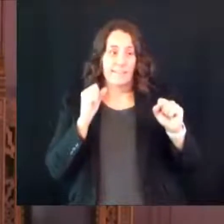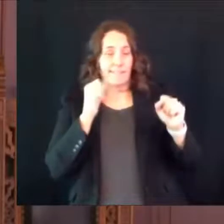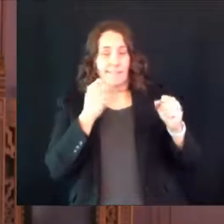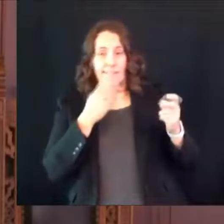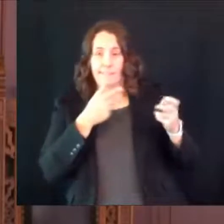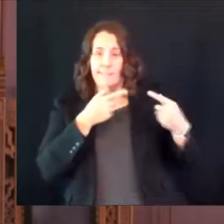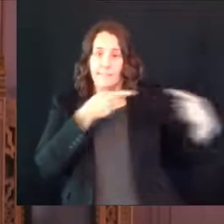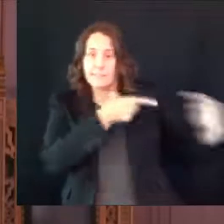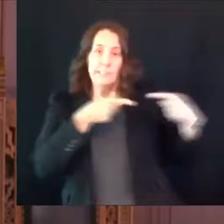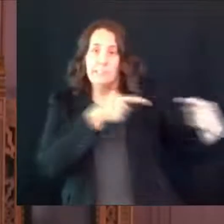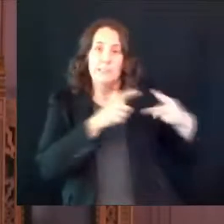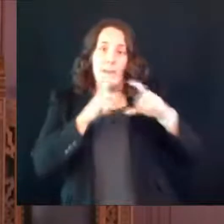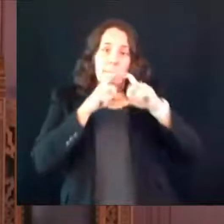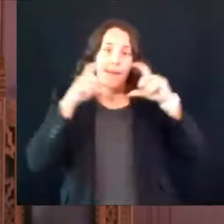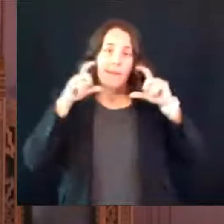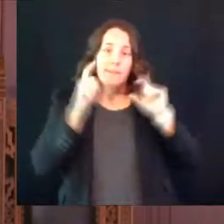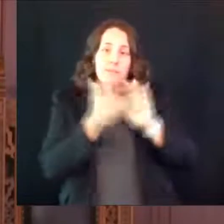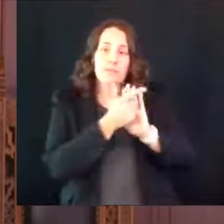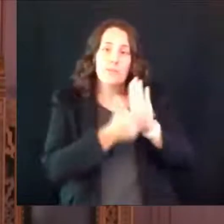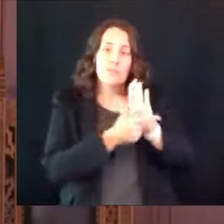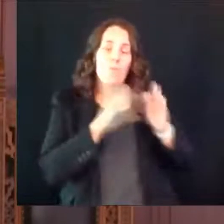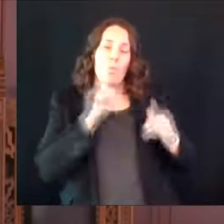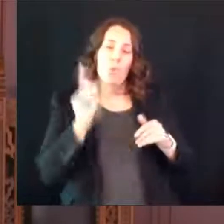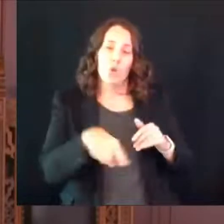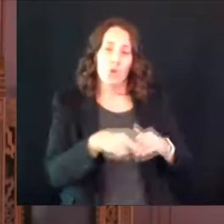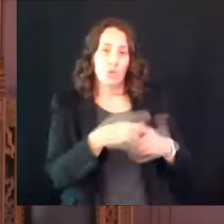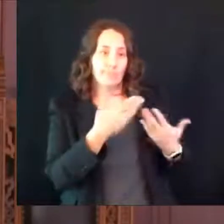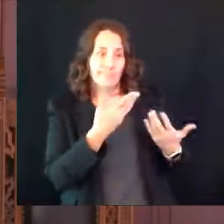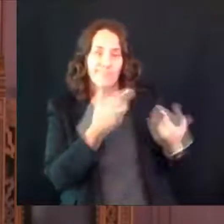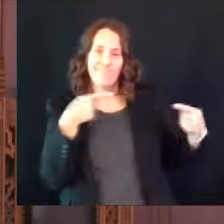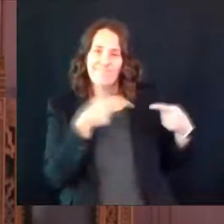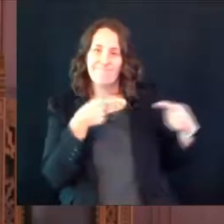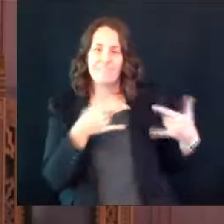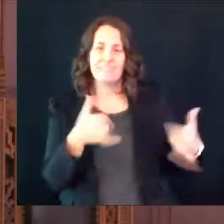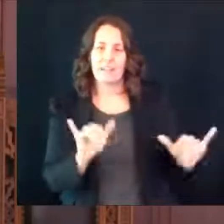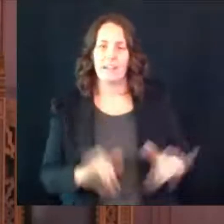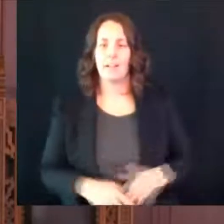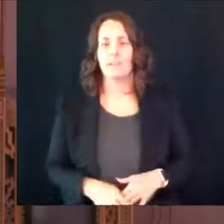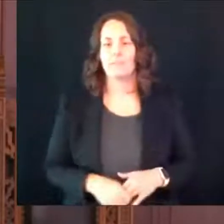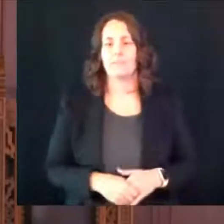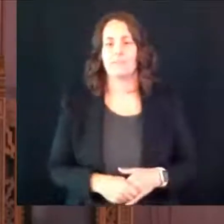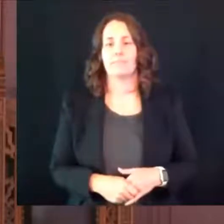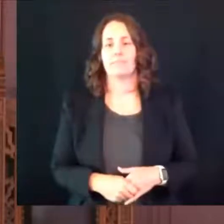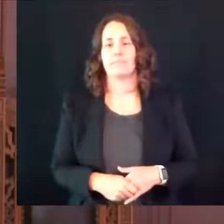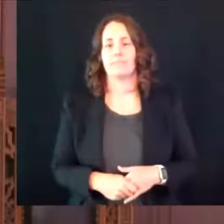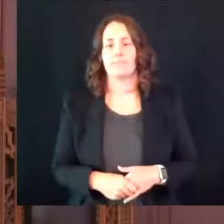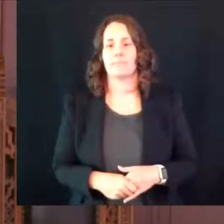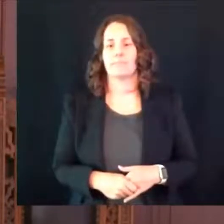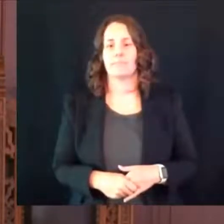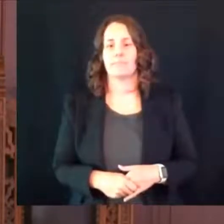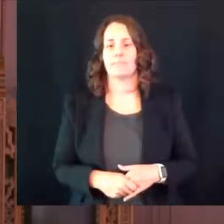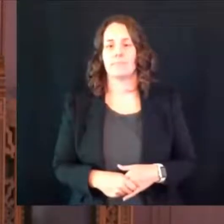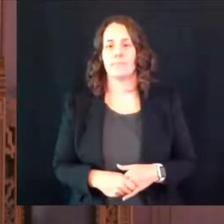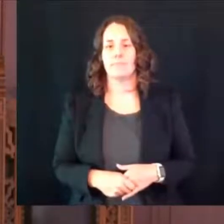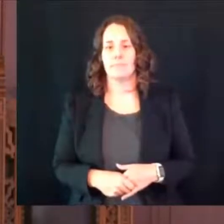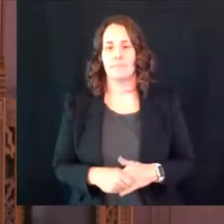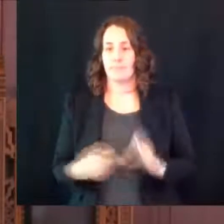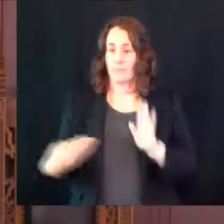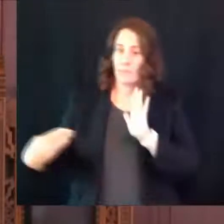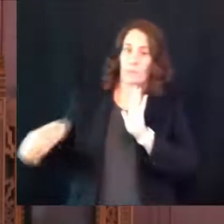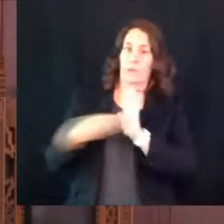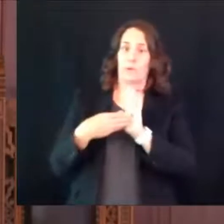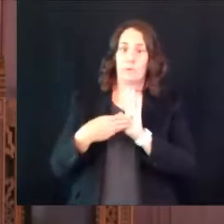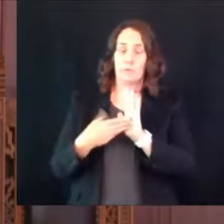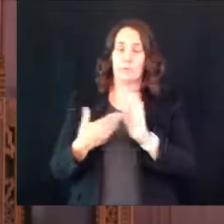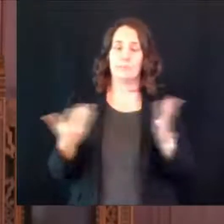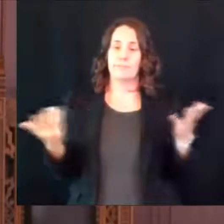doing orders and having them challenged in court maybe makes for great theater. Frankly, does nothing to make sure that